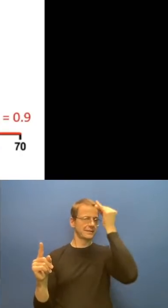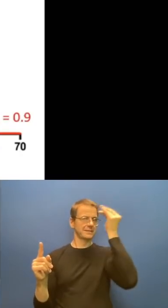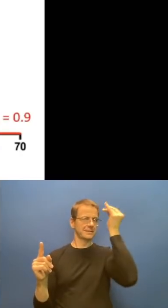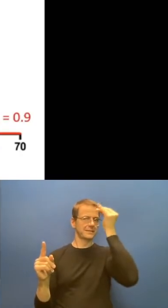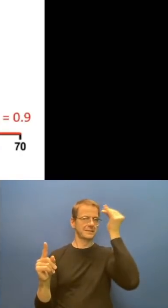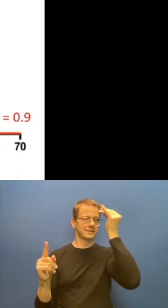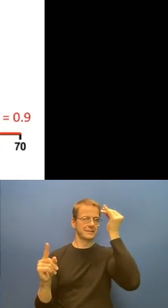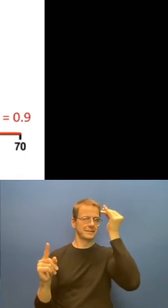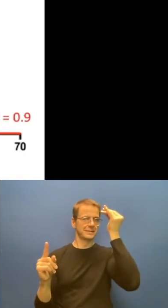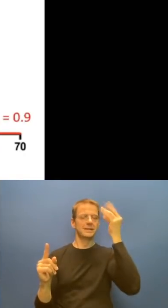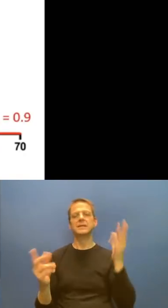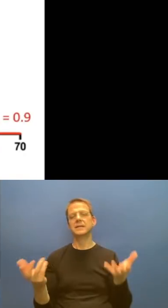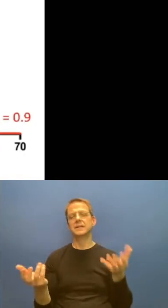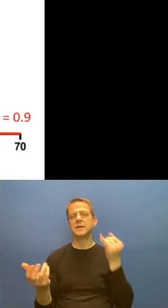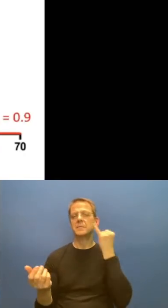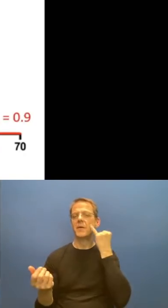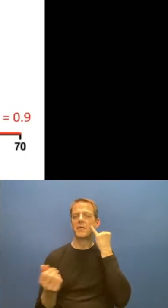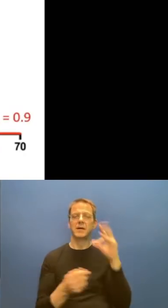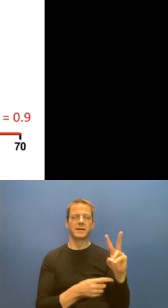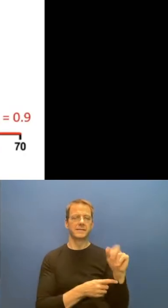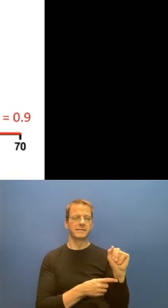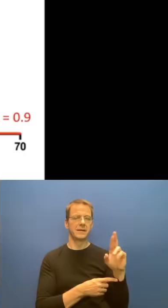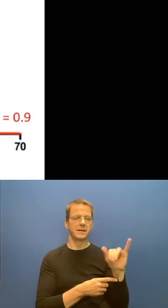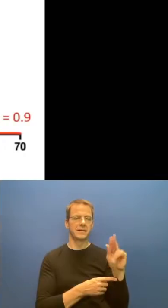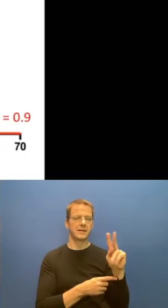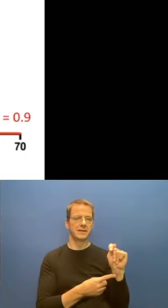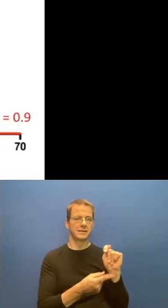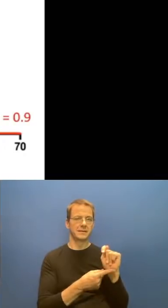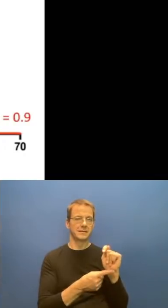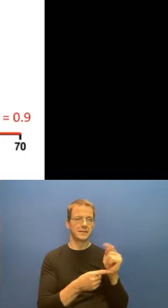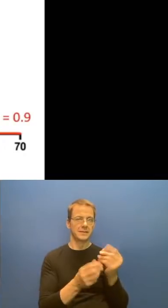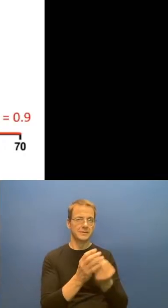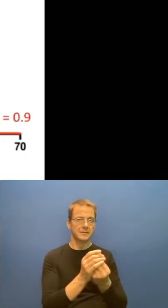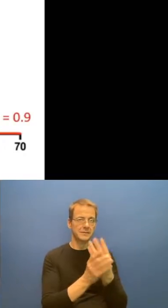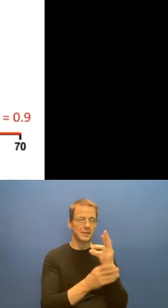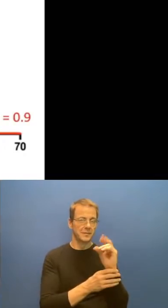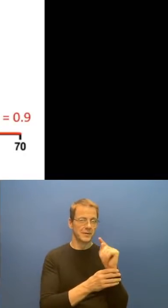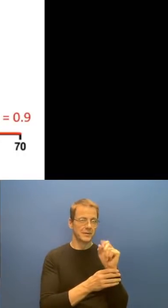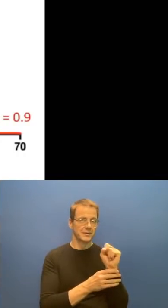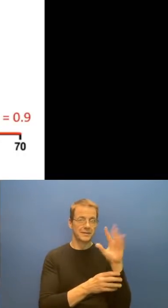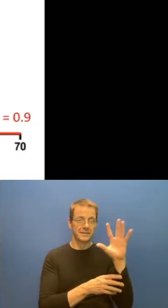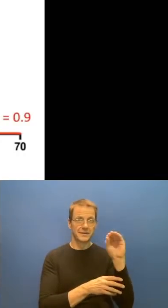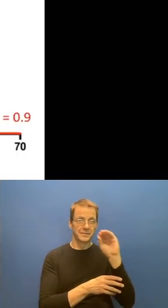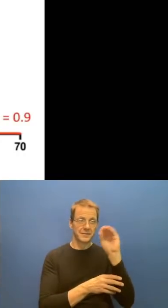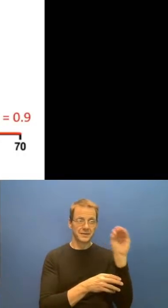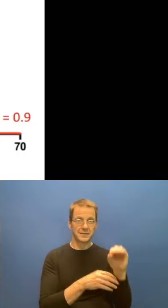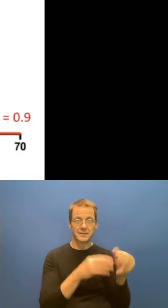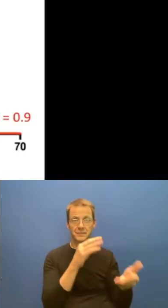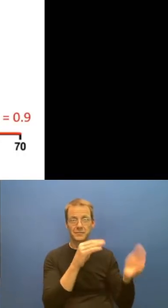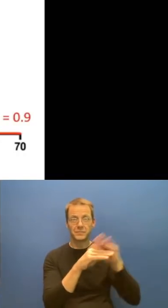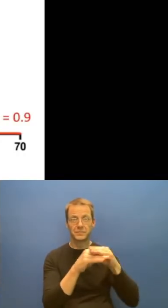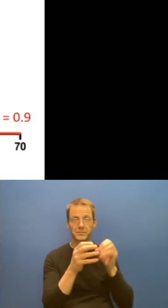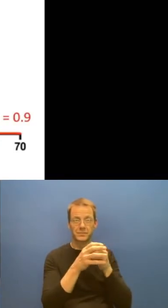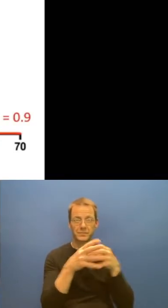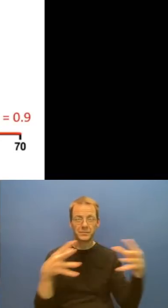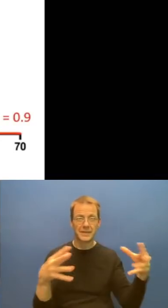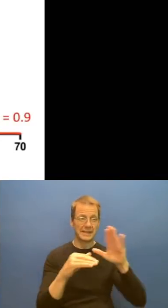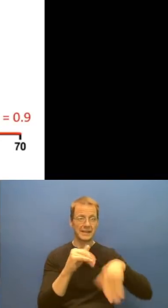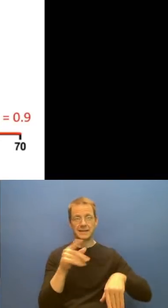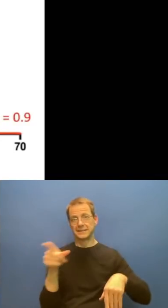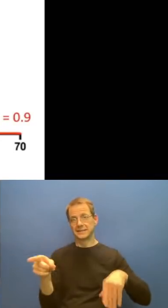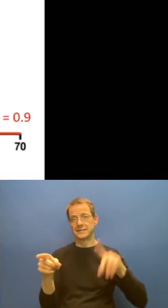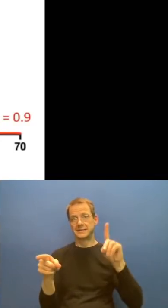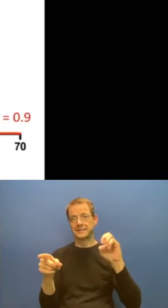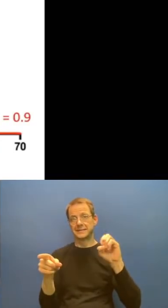50% more bigger than Delta, and the growth rate could be faster